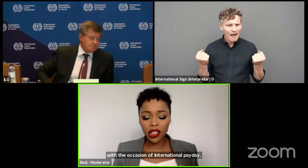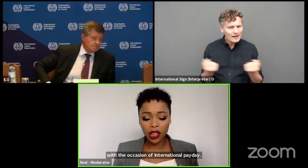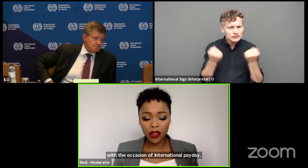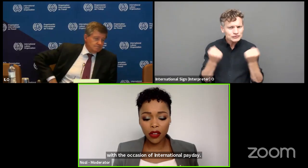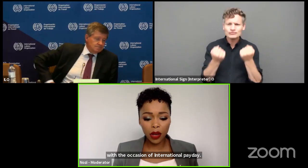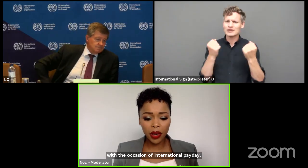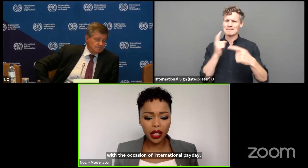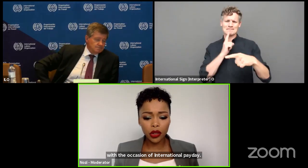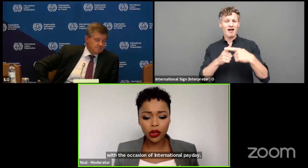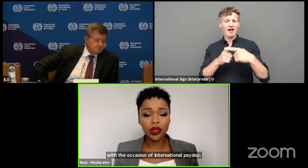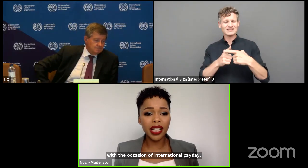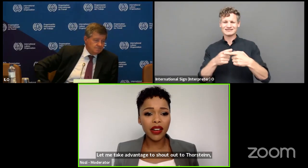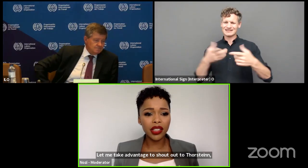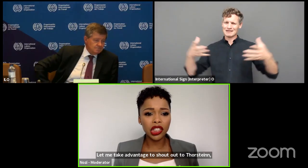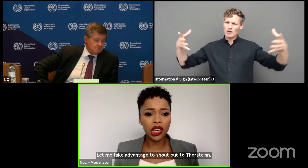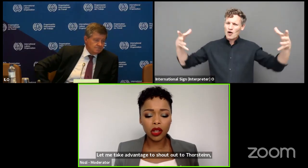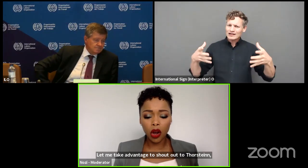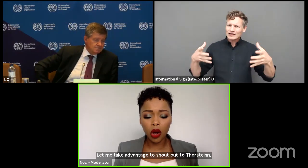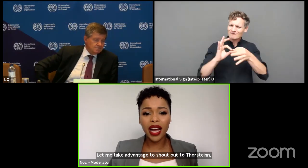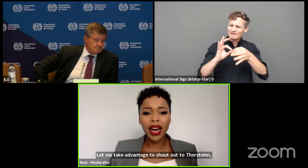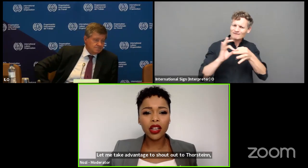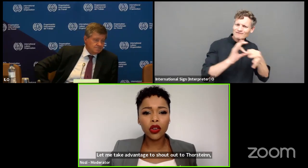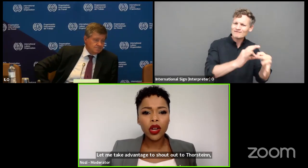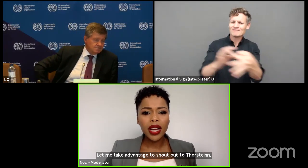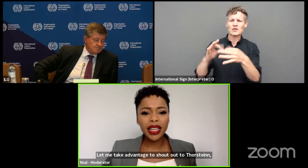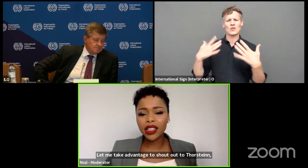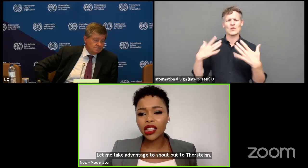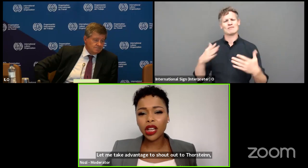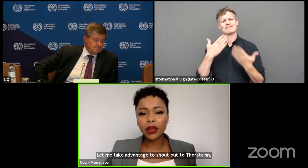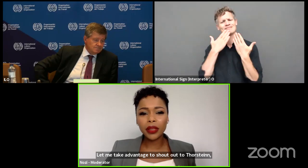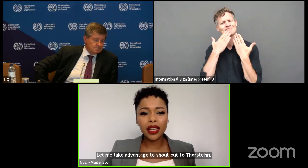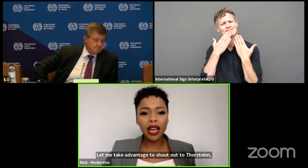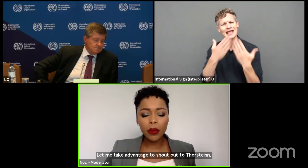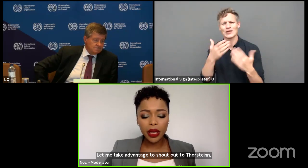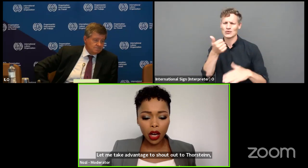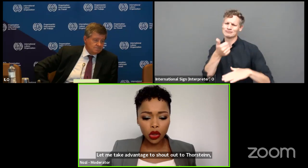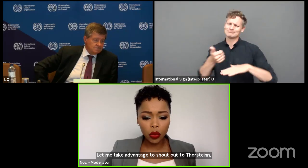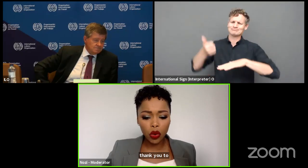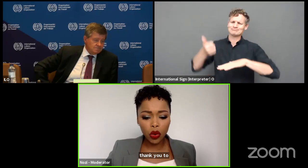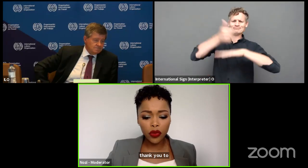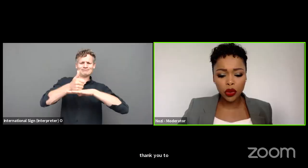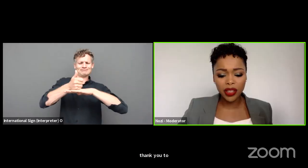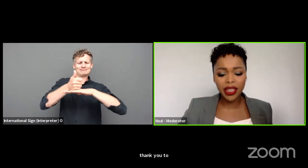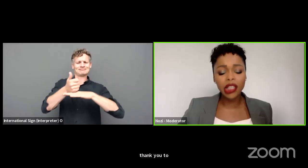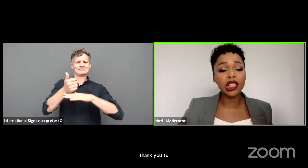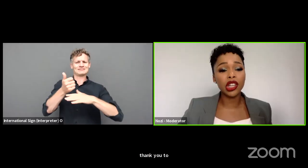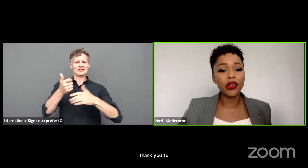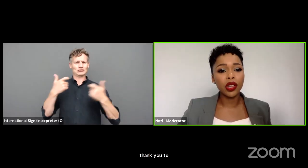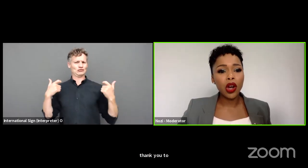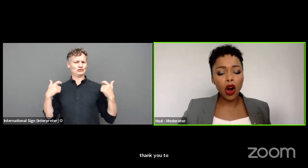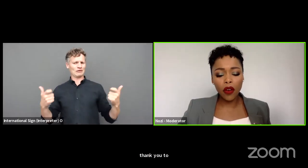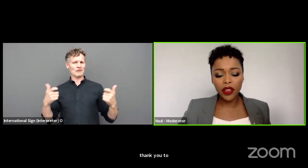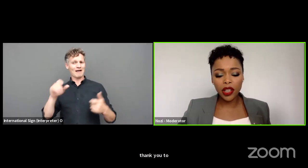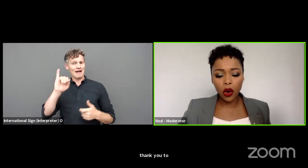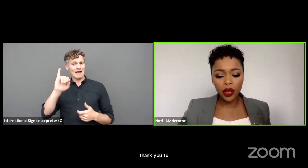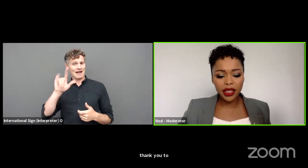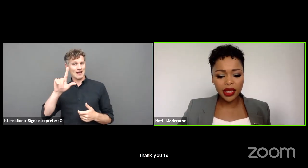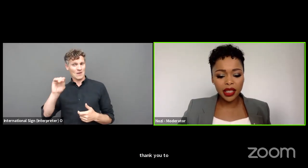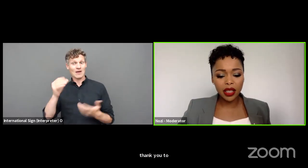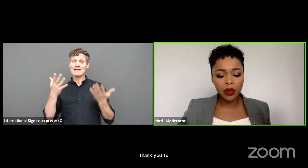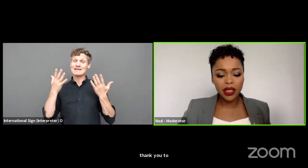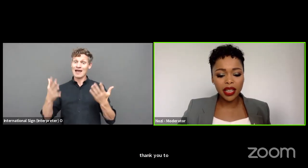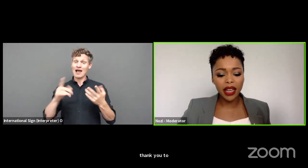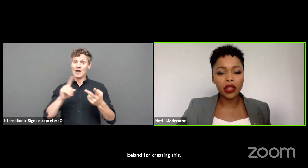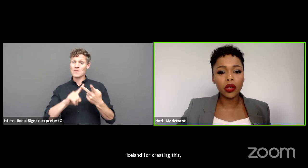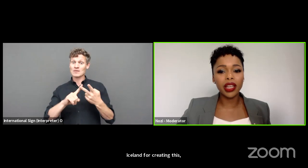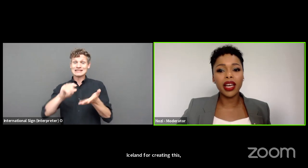collective action. A very big thank you to the Director General of the ILO. Ladies and gentlemen, allow me now to move to the Secretary General of the